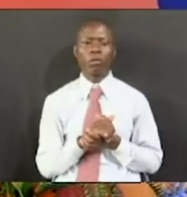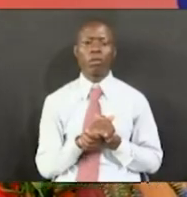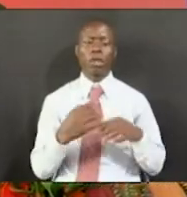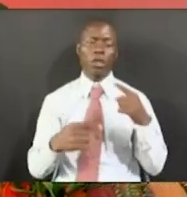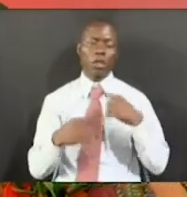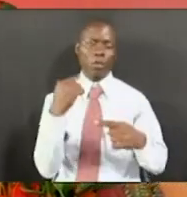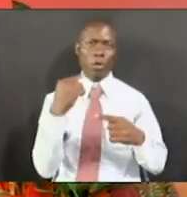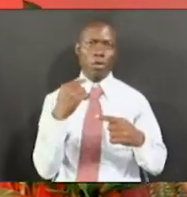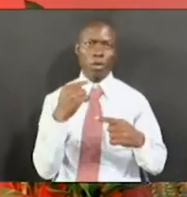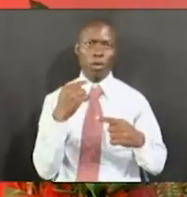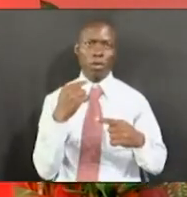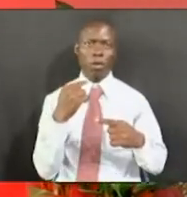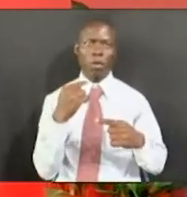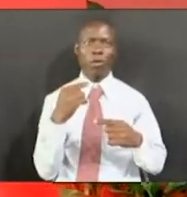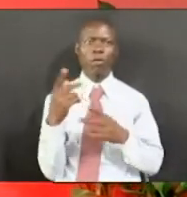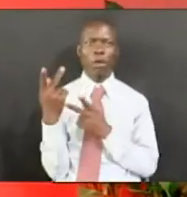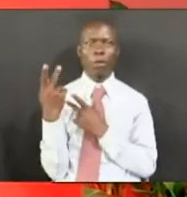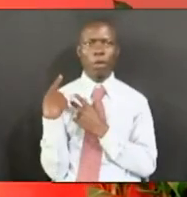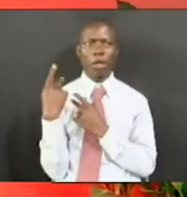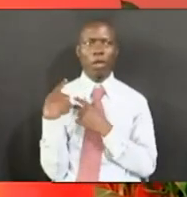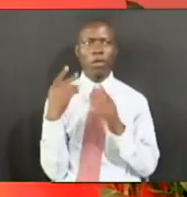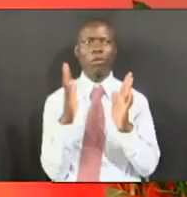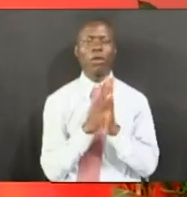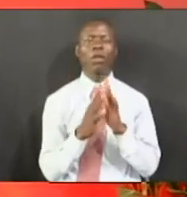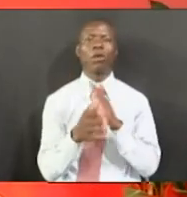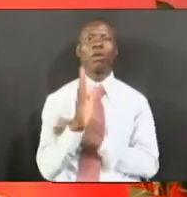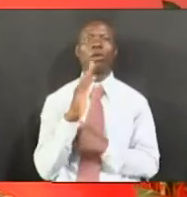Champions were partners with God.